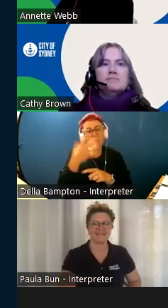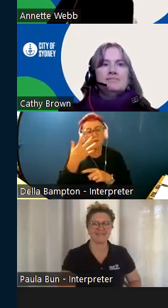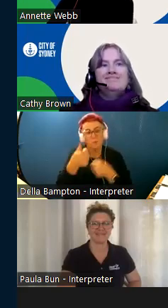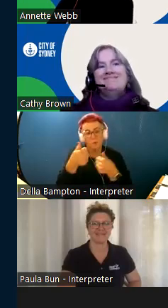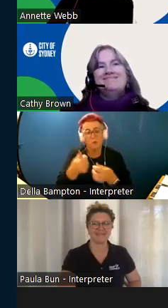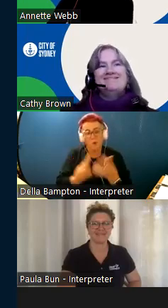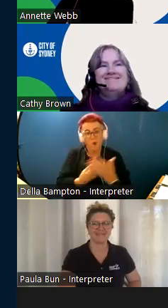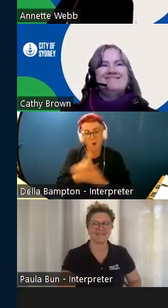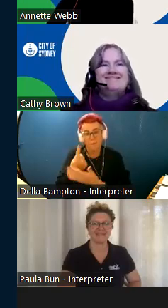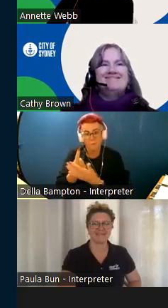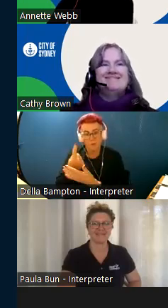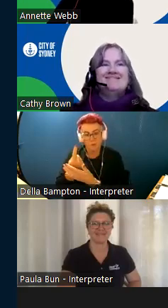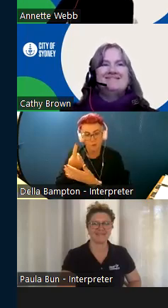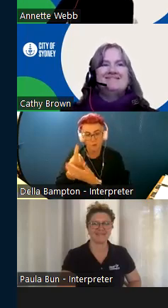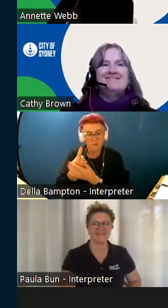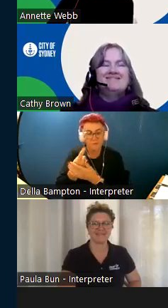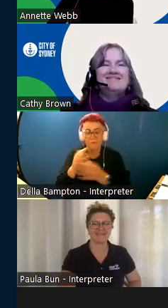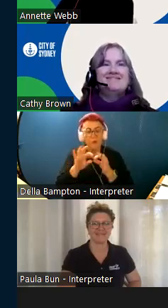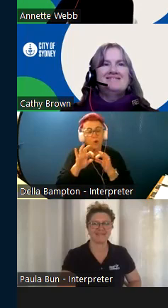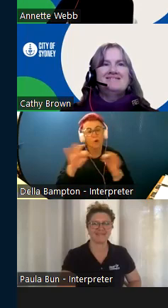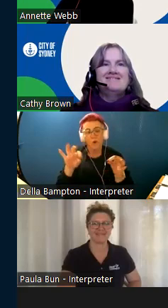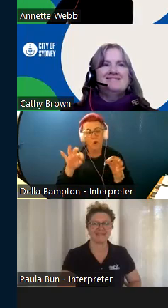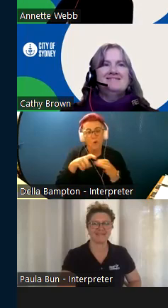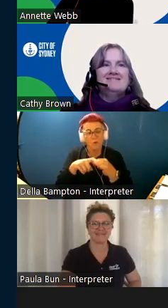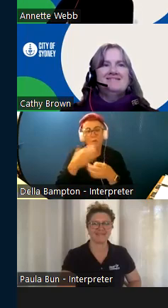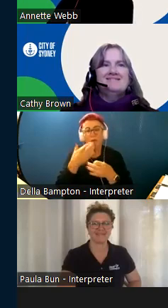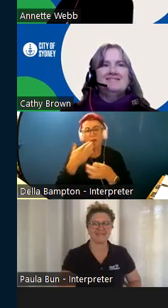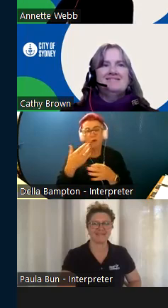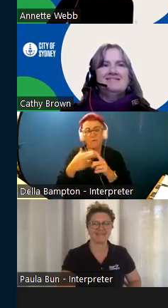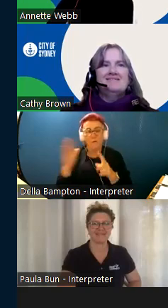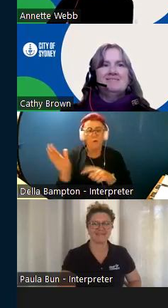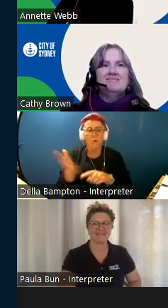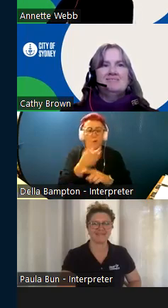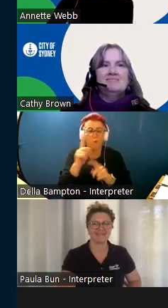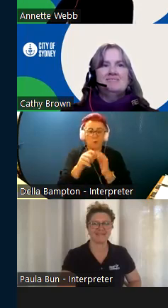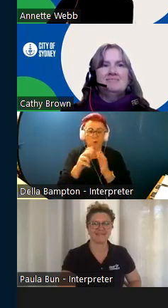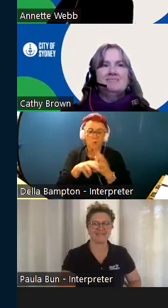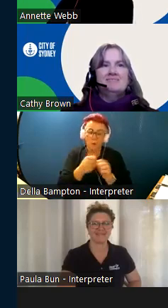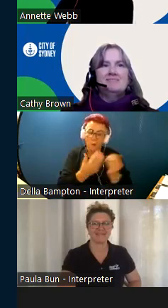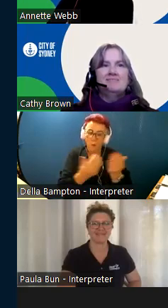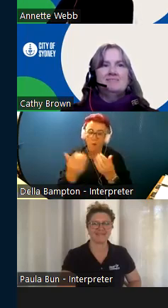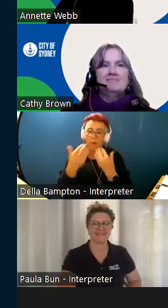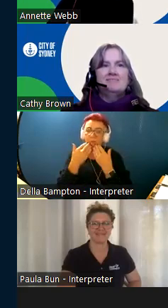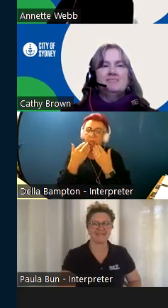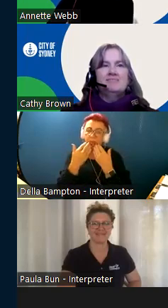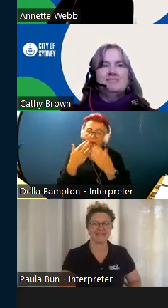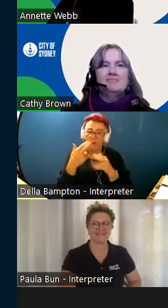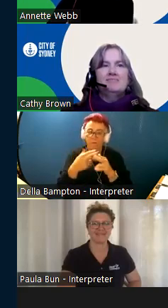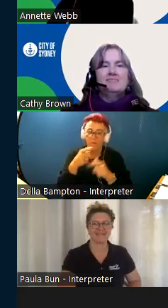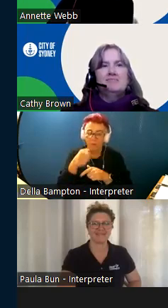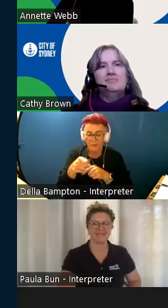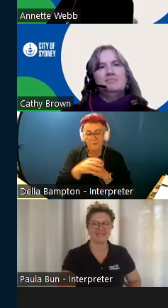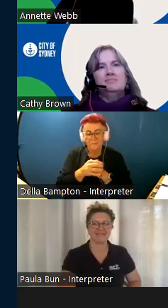Oh, that's nice. Not a question, but thank you for what you guys are doing. Oh, very welcome. Thank you for that. It's lovely. One